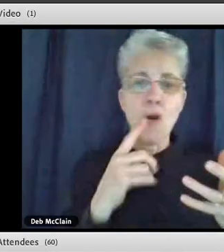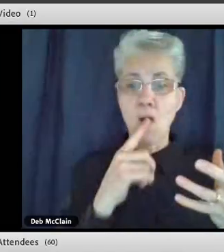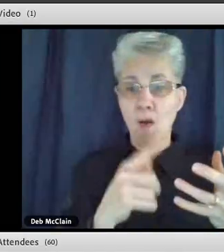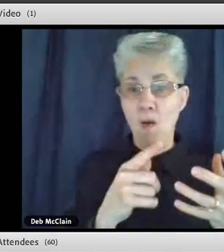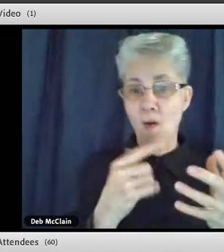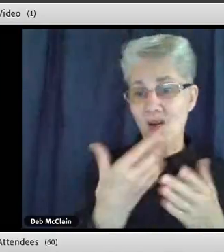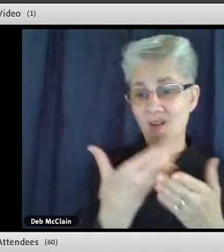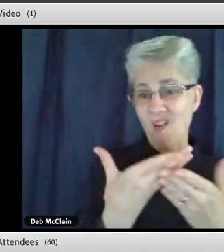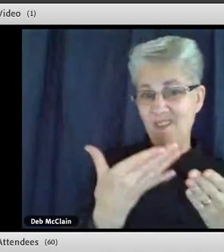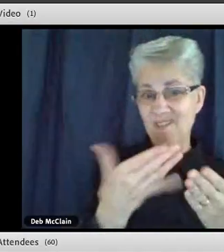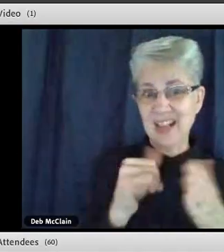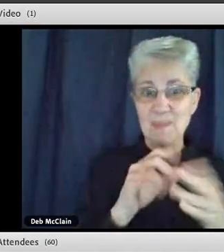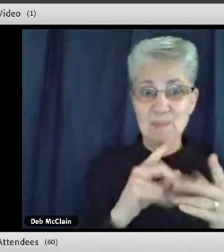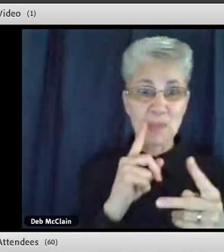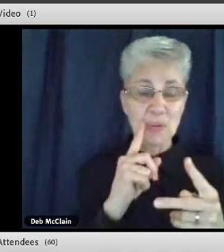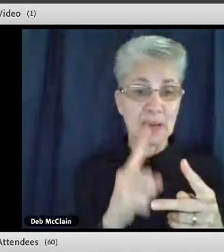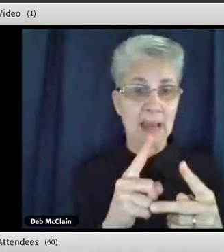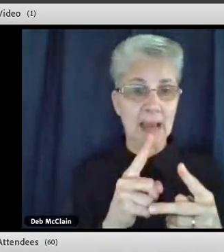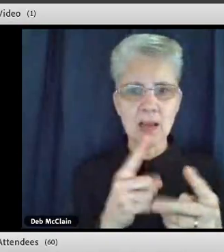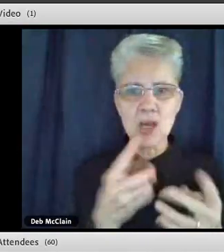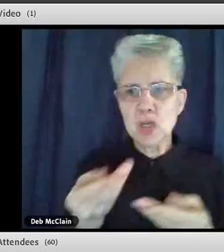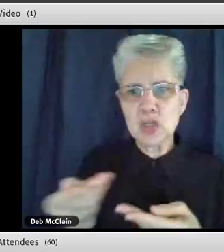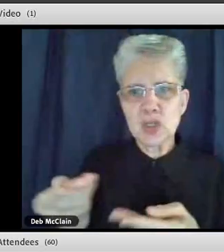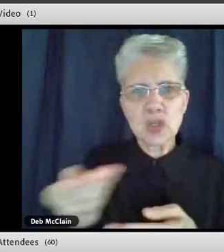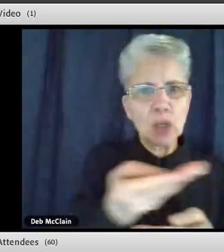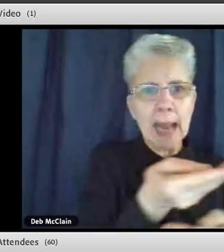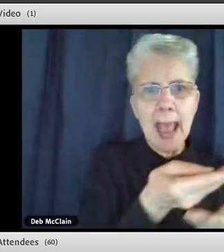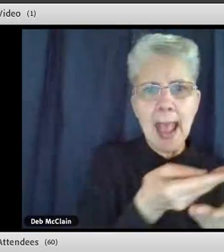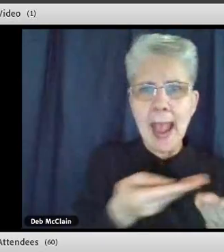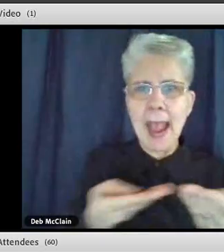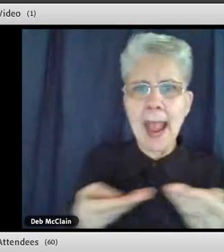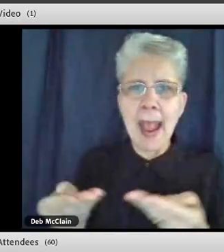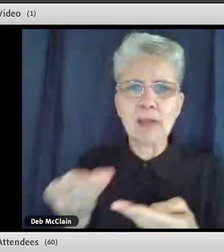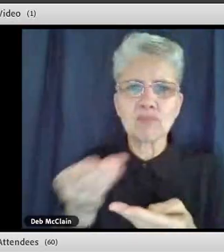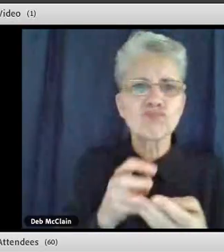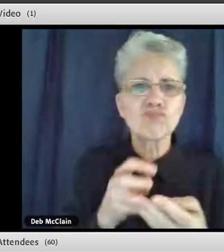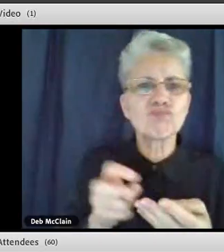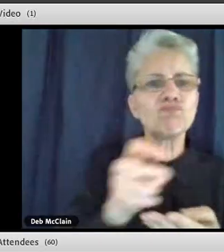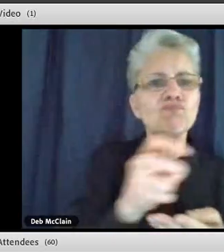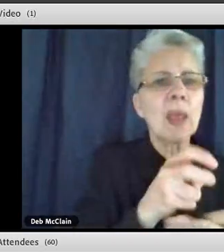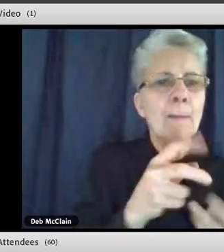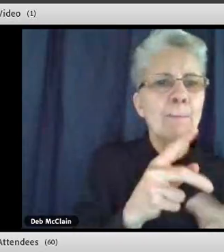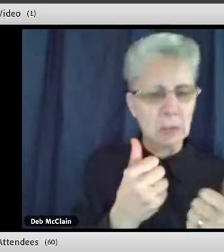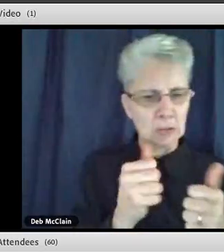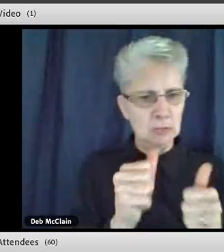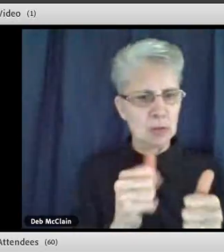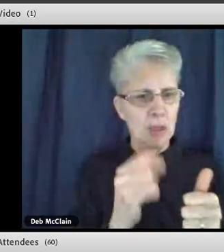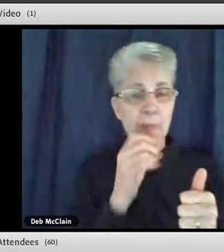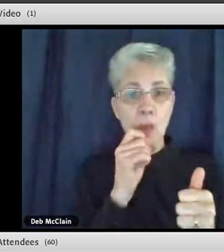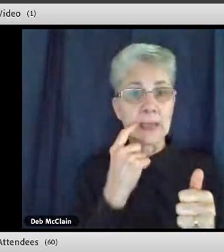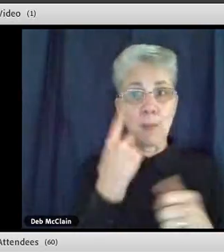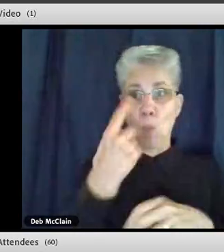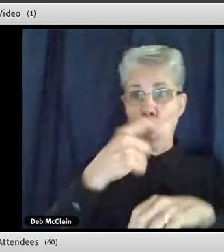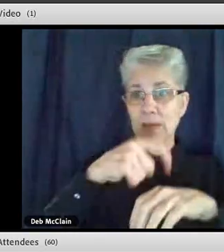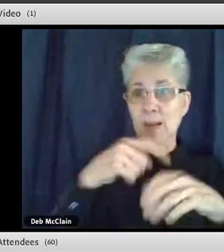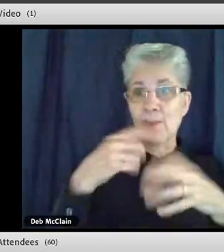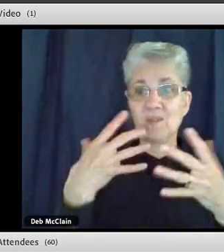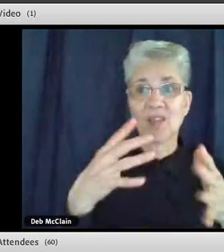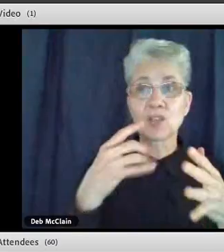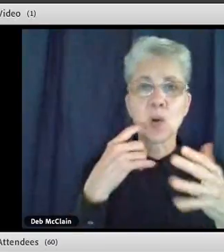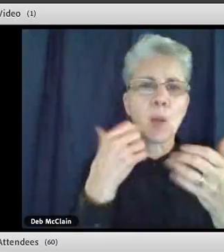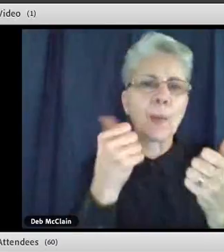that people can kind of they'll circulate, right? People can check them out and try them out if they only need them once, right? Or they just want to try